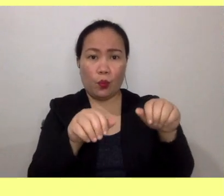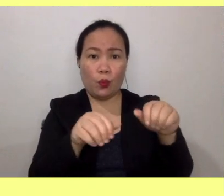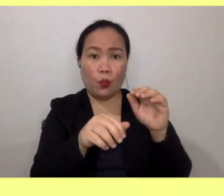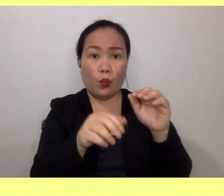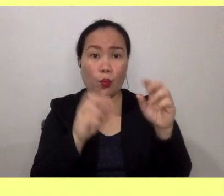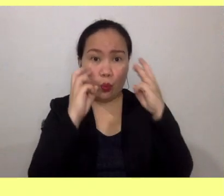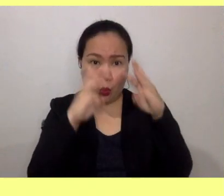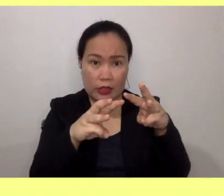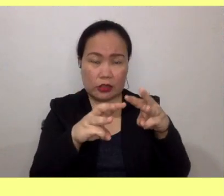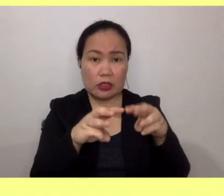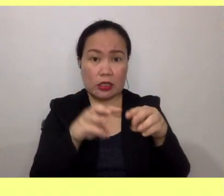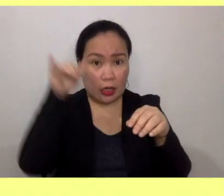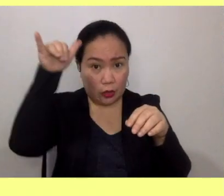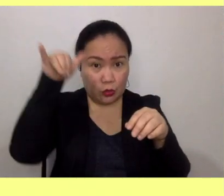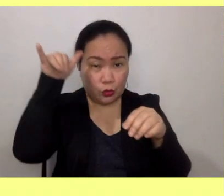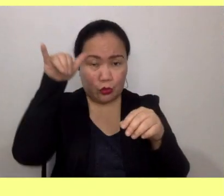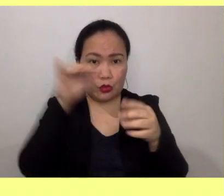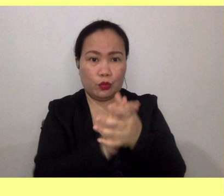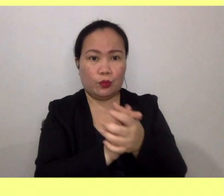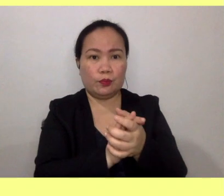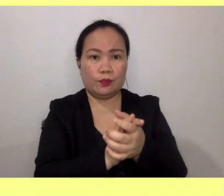Okay? So, this is the